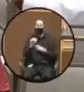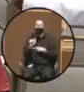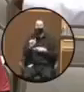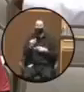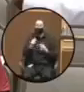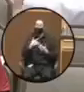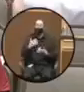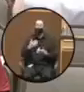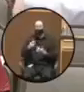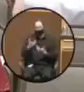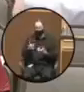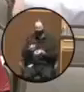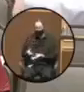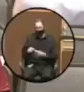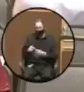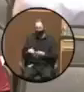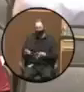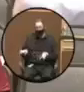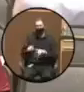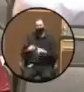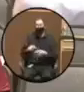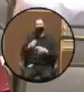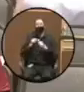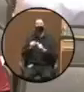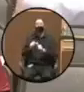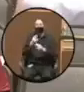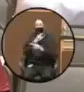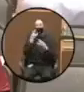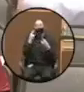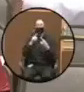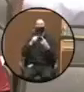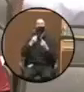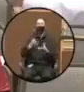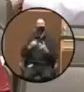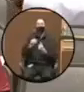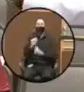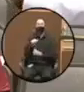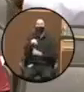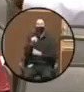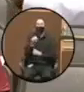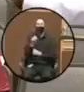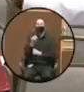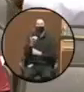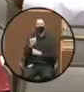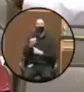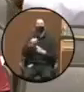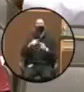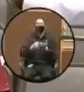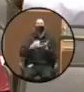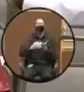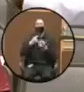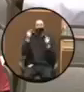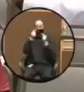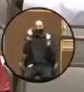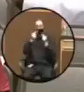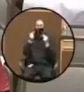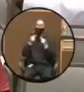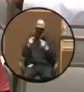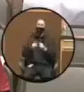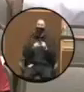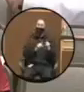child? Wearing a mask for prolonged periods can cause hypoxia, decreased blood oxygen, sometimes headaches, and definitely making it